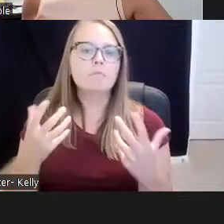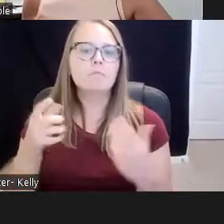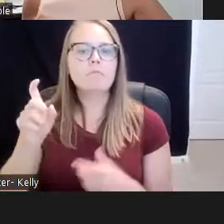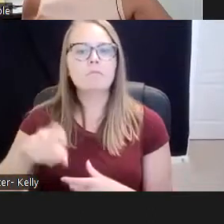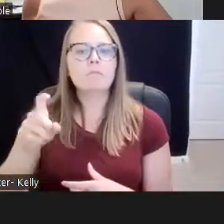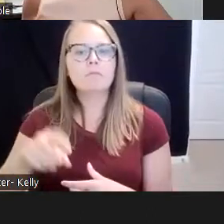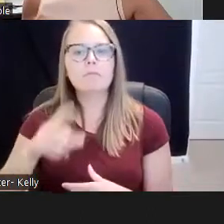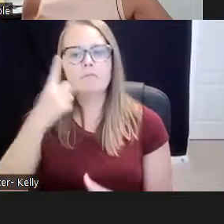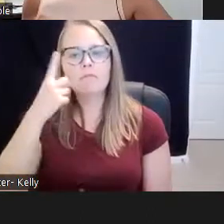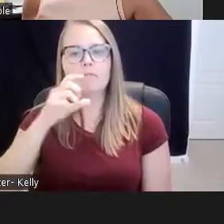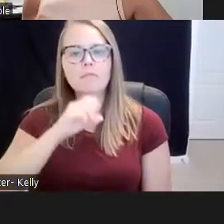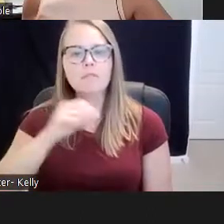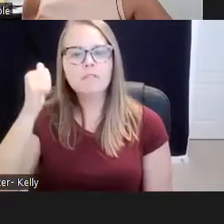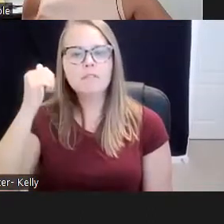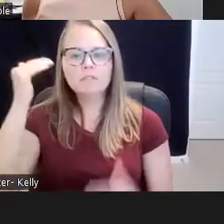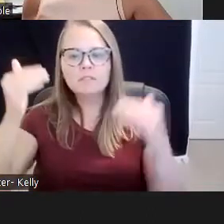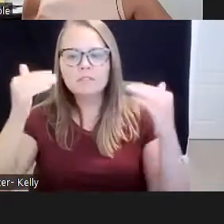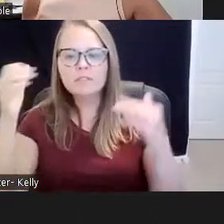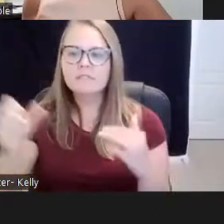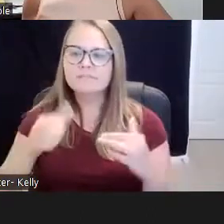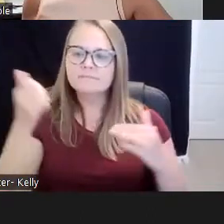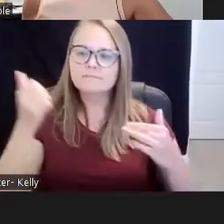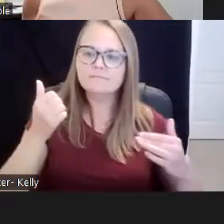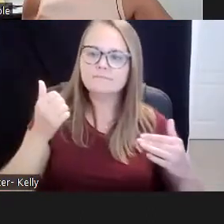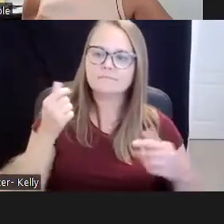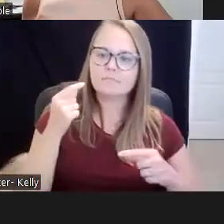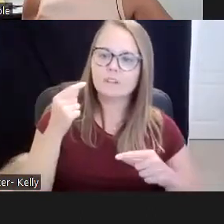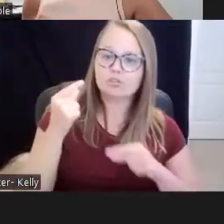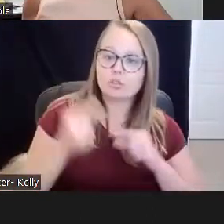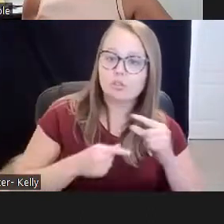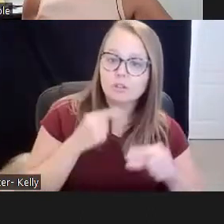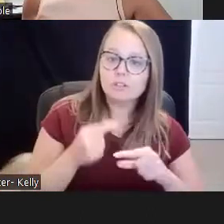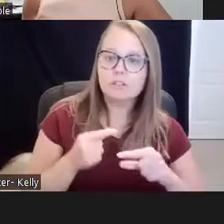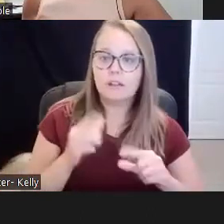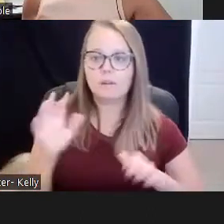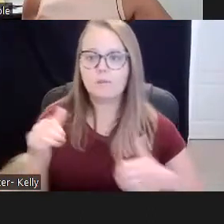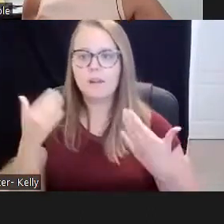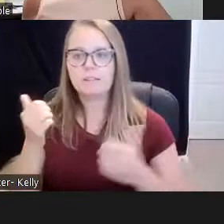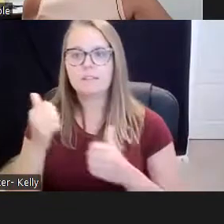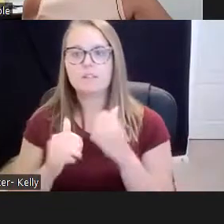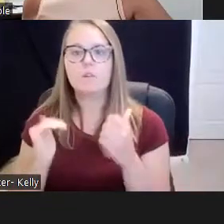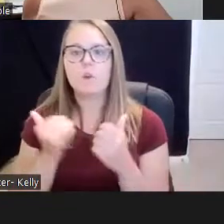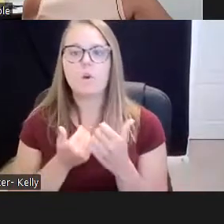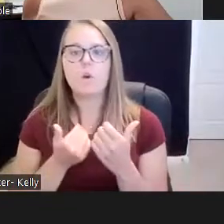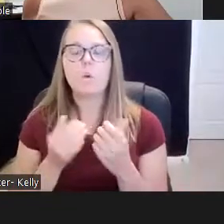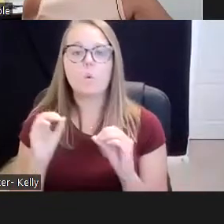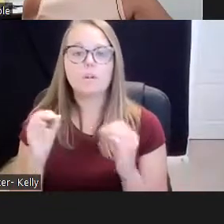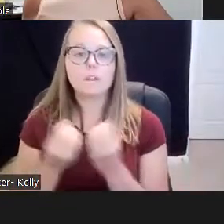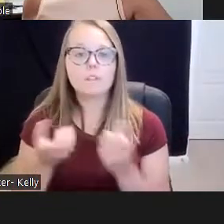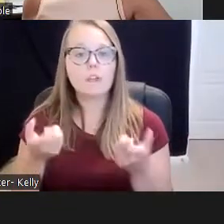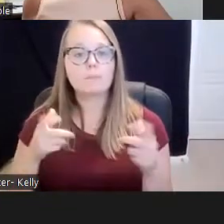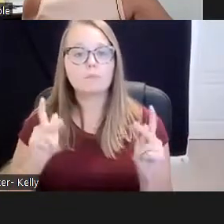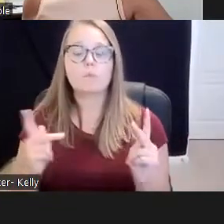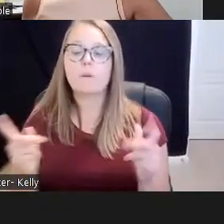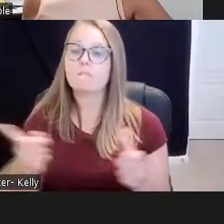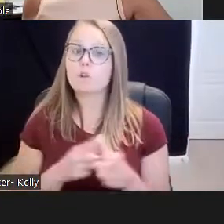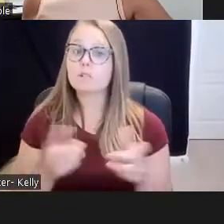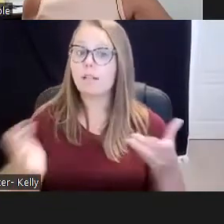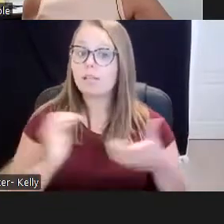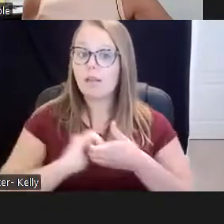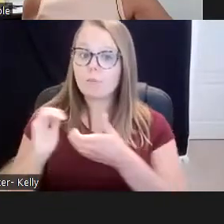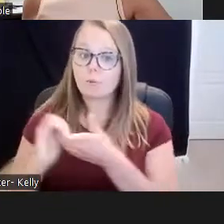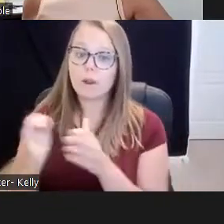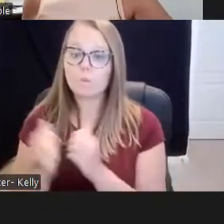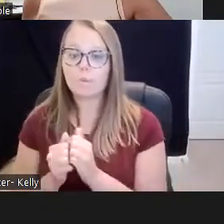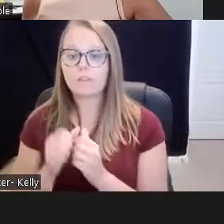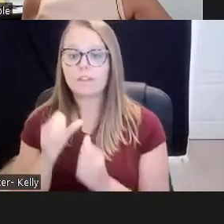so many needs of older adults and other generations. And it gives all of our organizations just the opportunity to first collaborate with one another like we